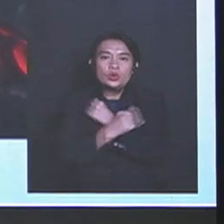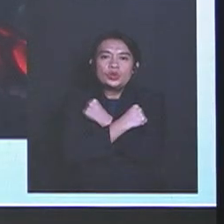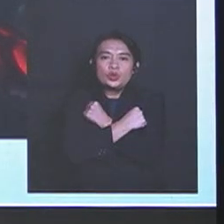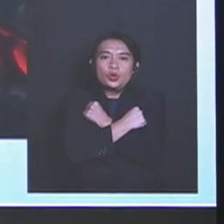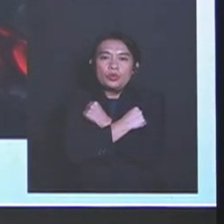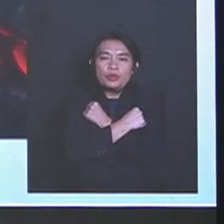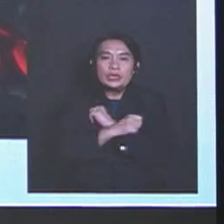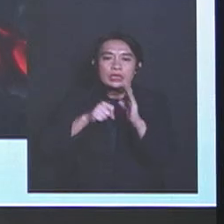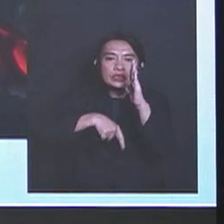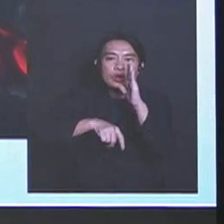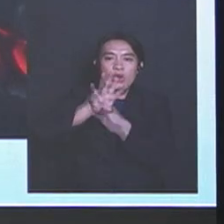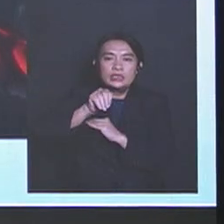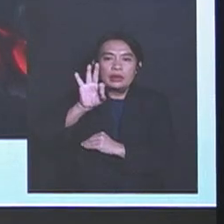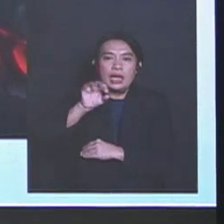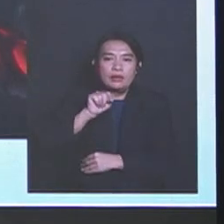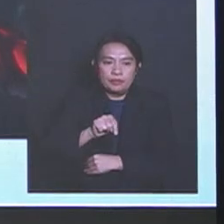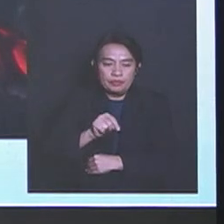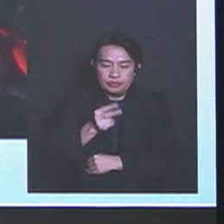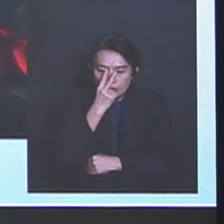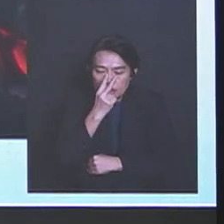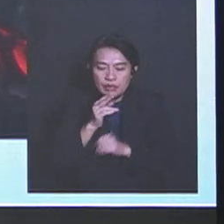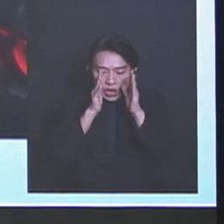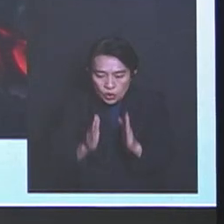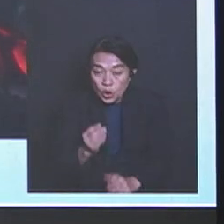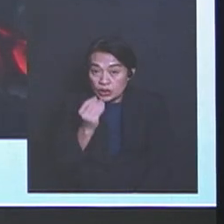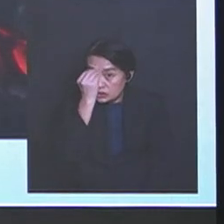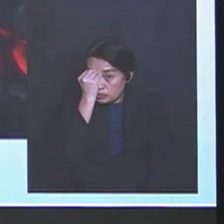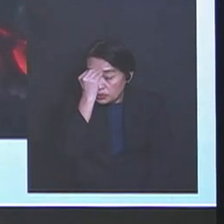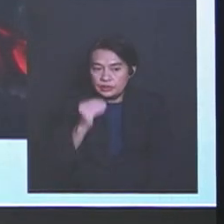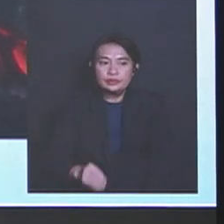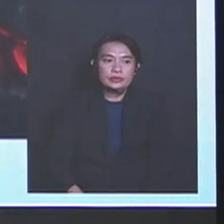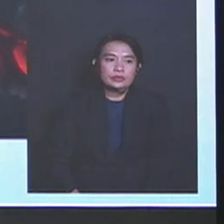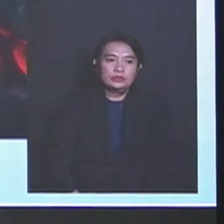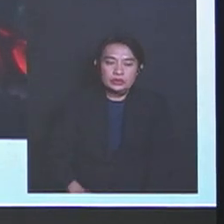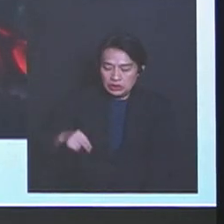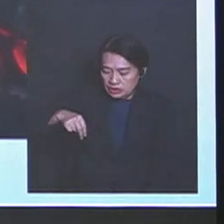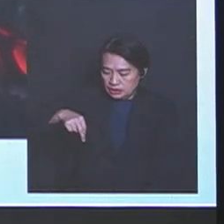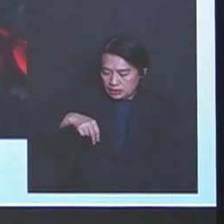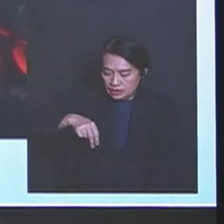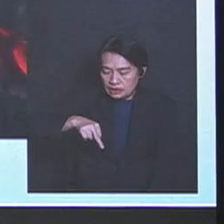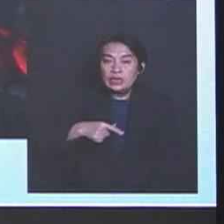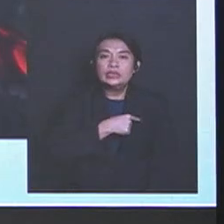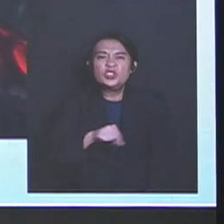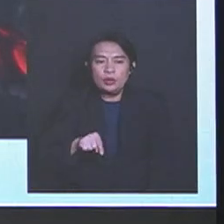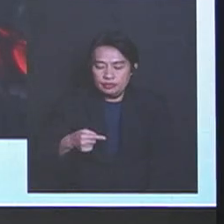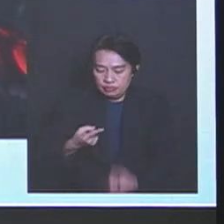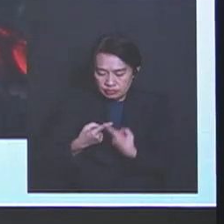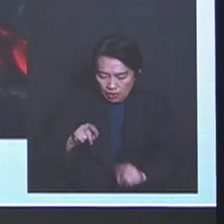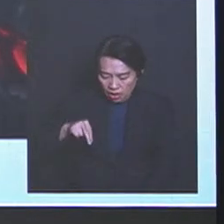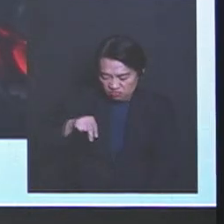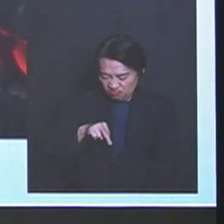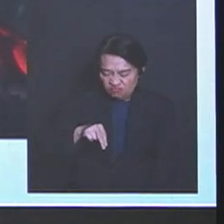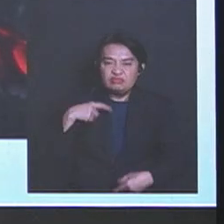lot of Japanese family love to walk there, but it's very hard to walk because the street is very narrow, and we need